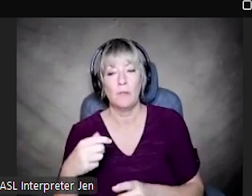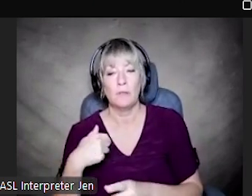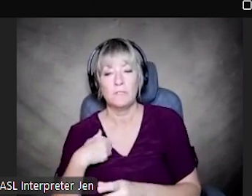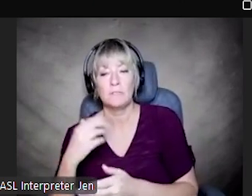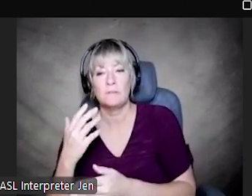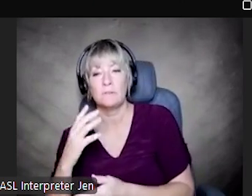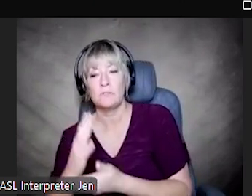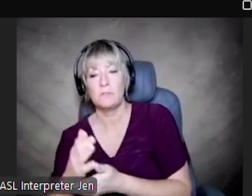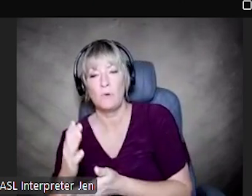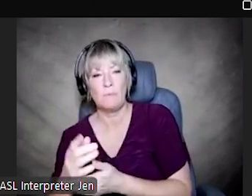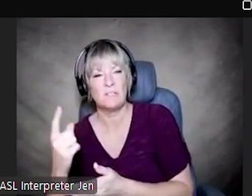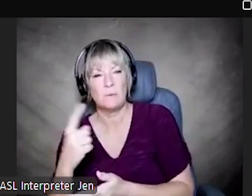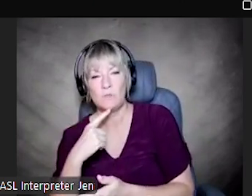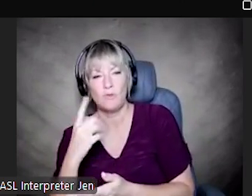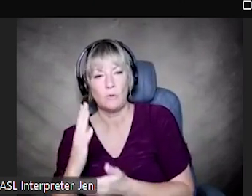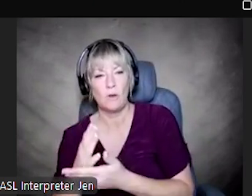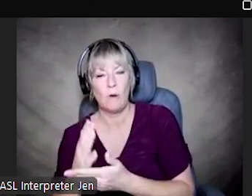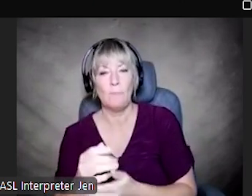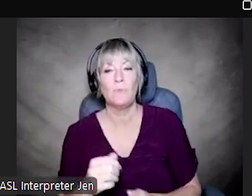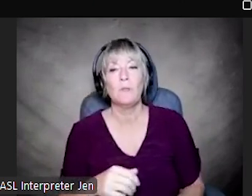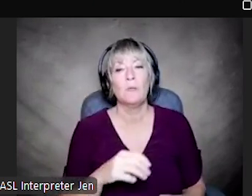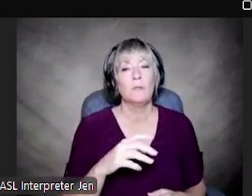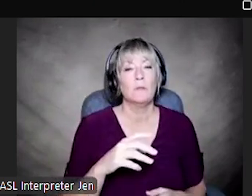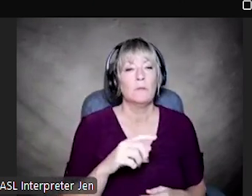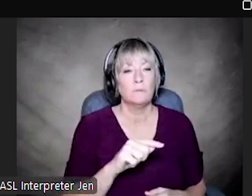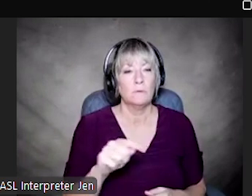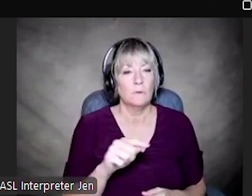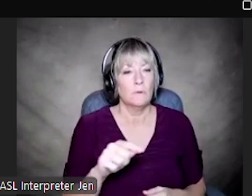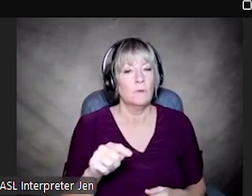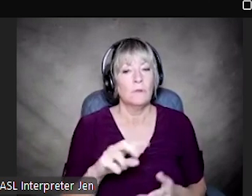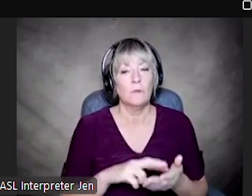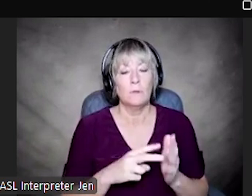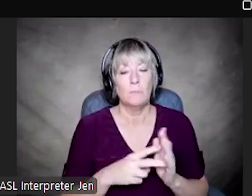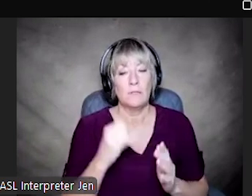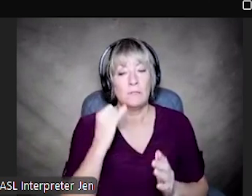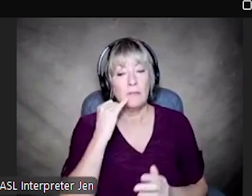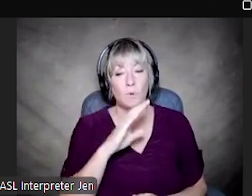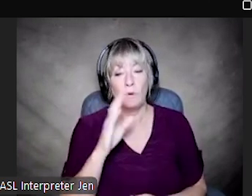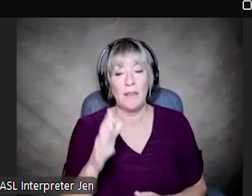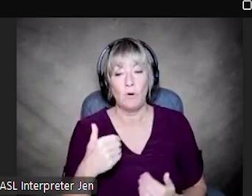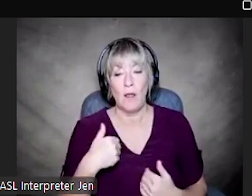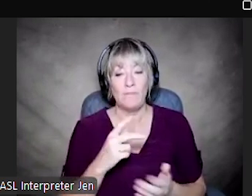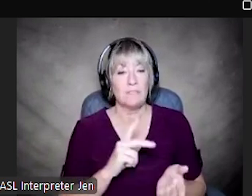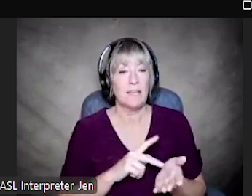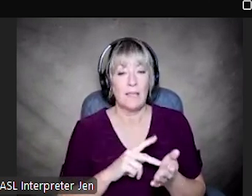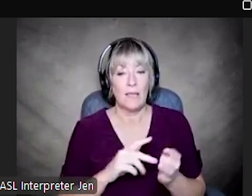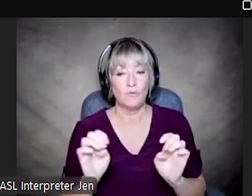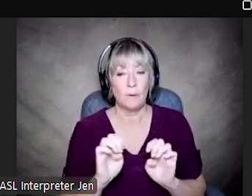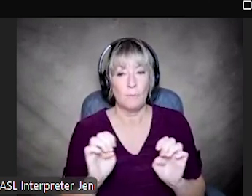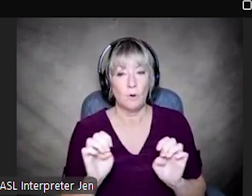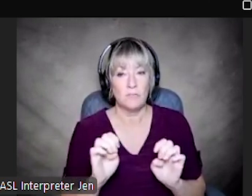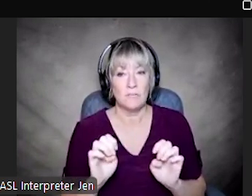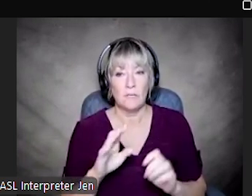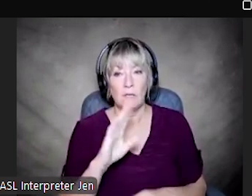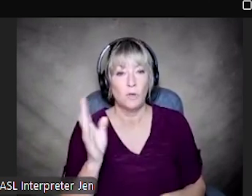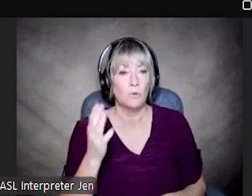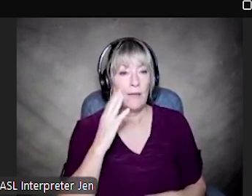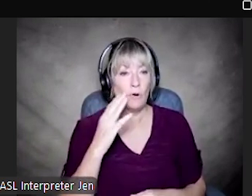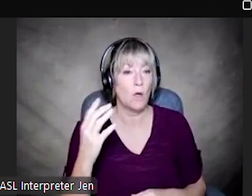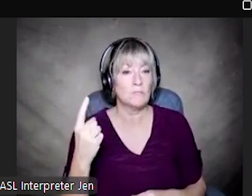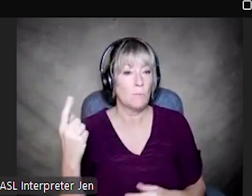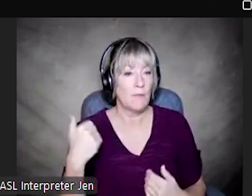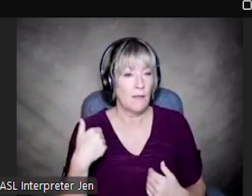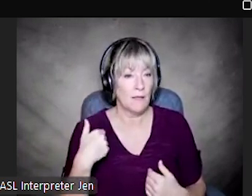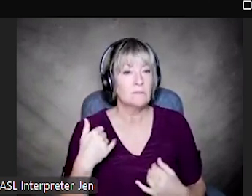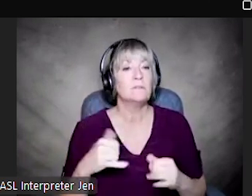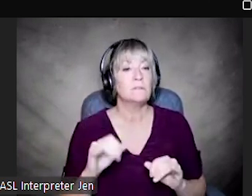Zeller. non-psych patients, which is, means that even if you're never going to have a psychiatric emergency, you never know anyone that has, you're still